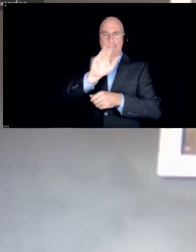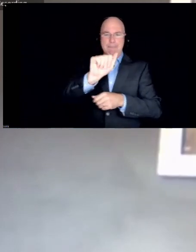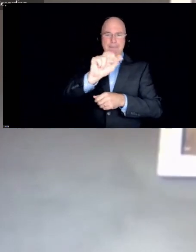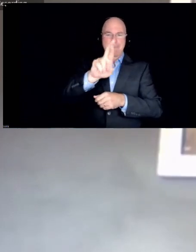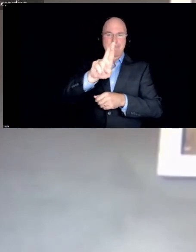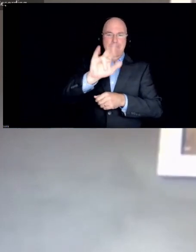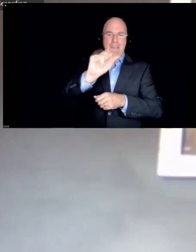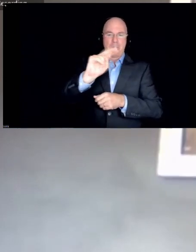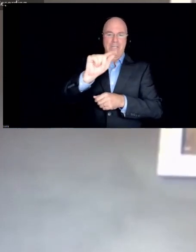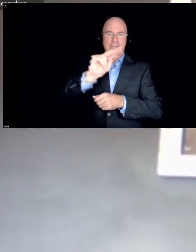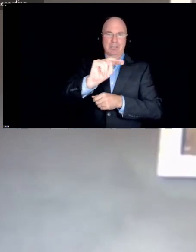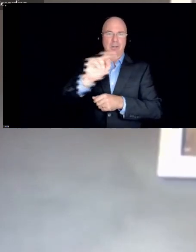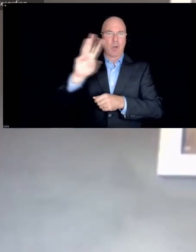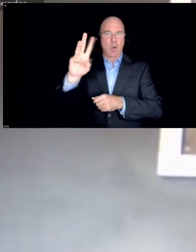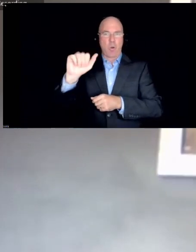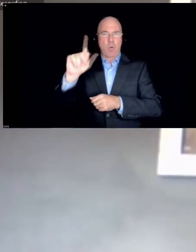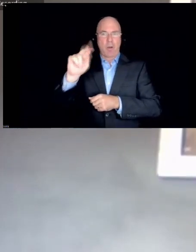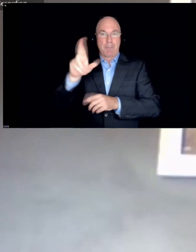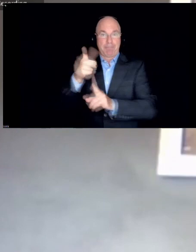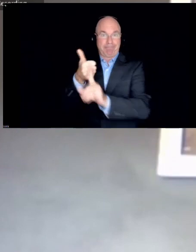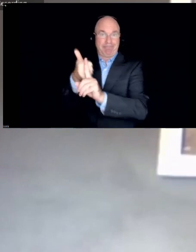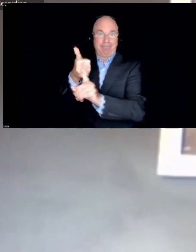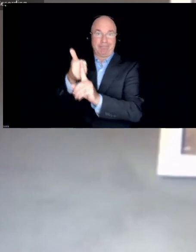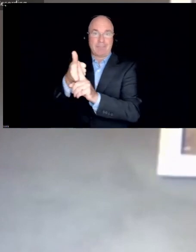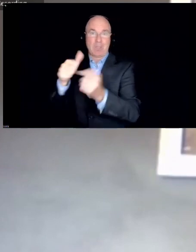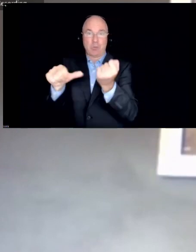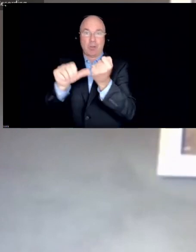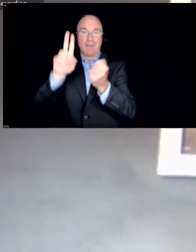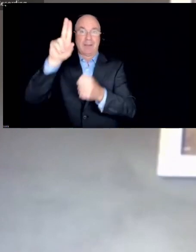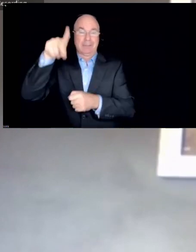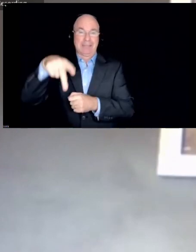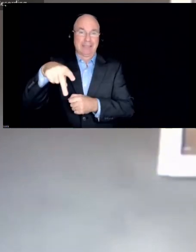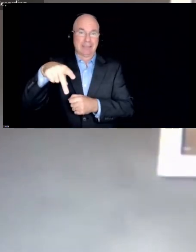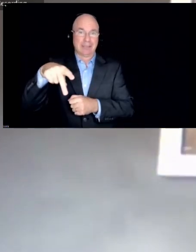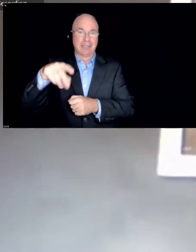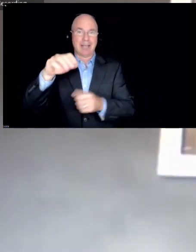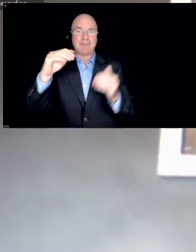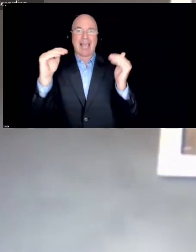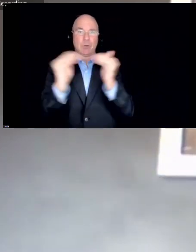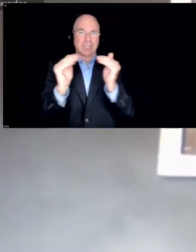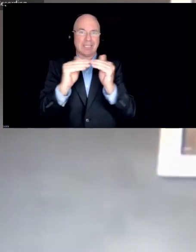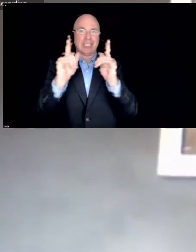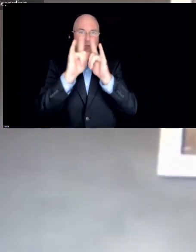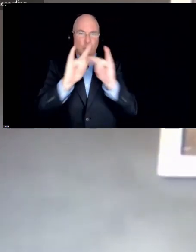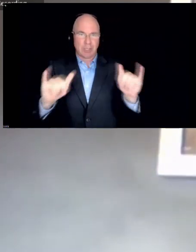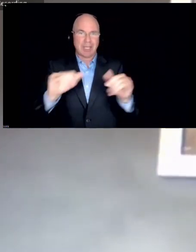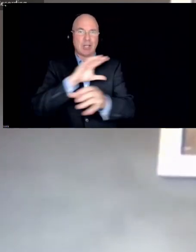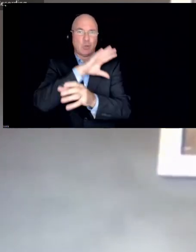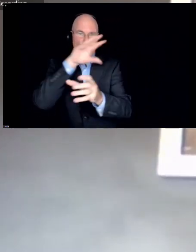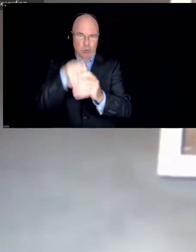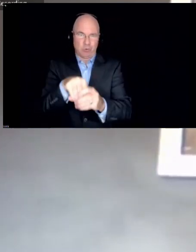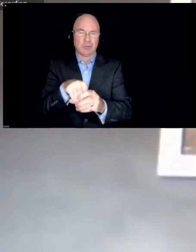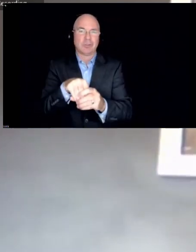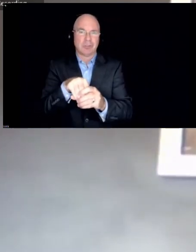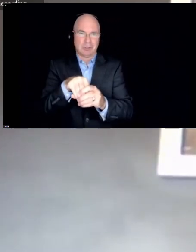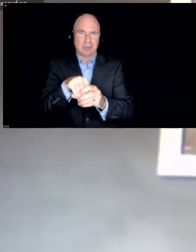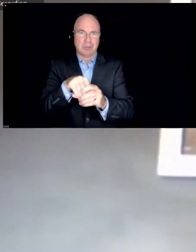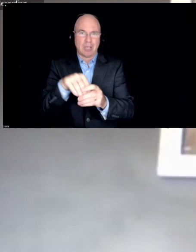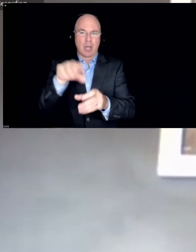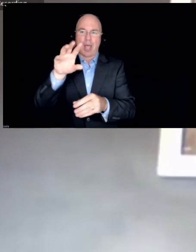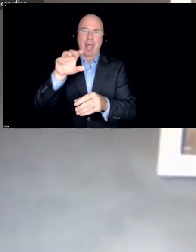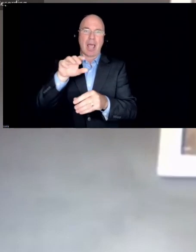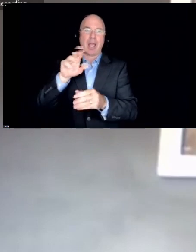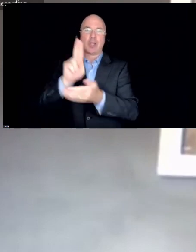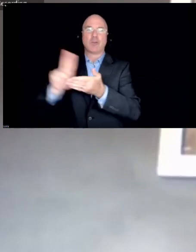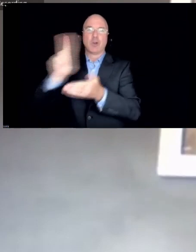Walker, who is currently the Associate Vice President of Equity, Diversity, and Inclusion at Wilfrid